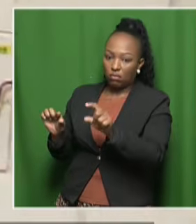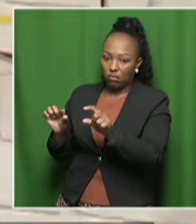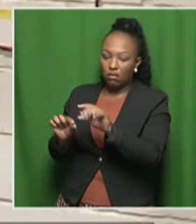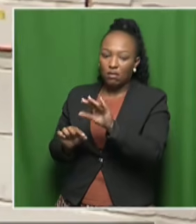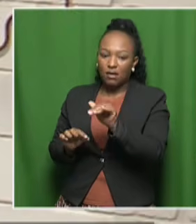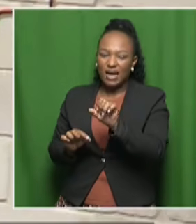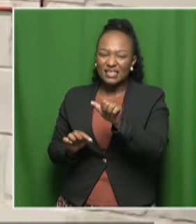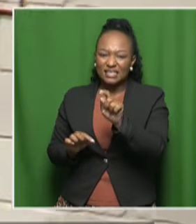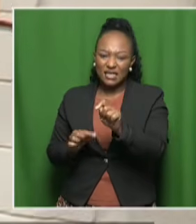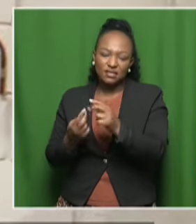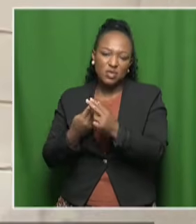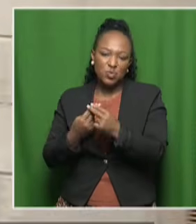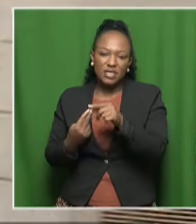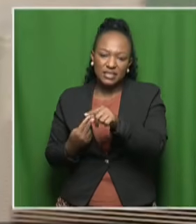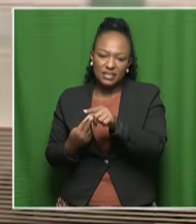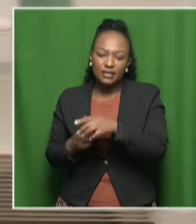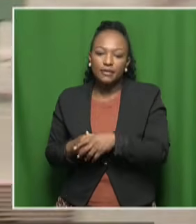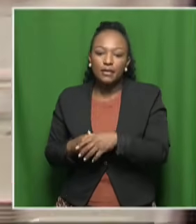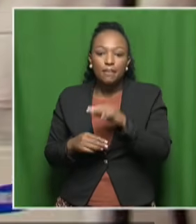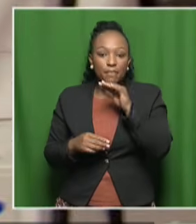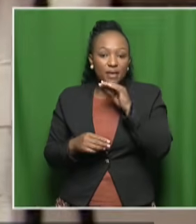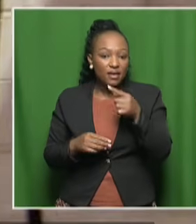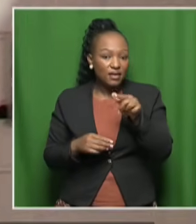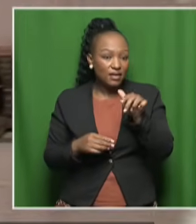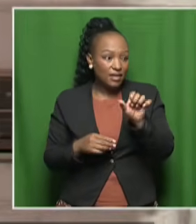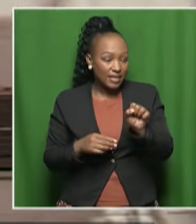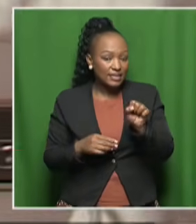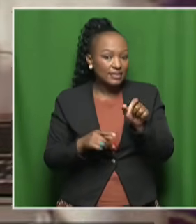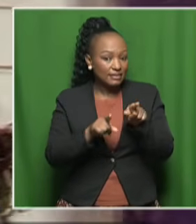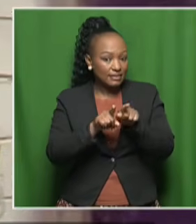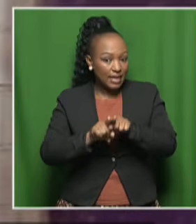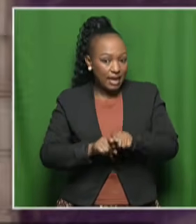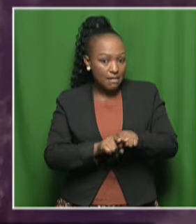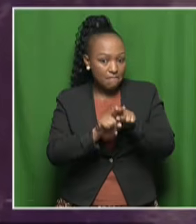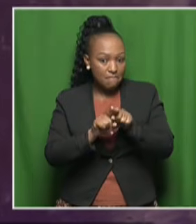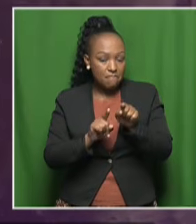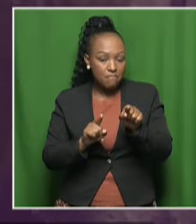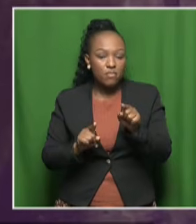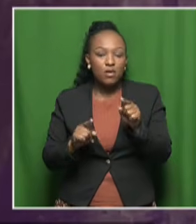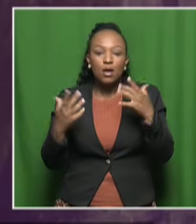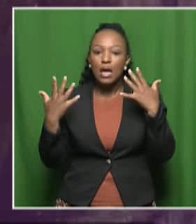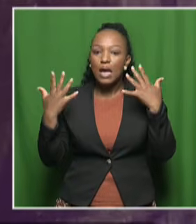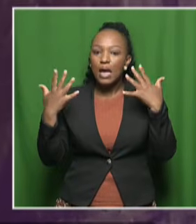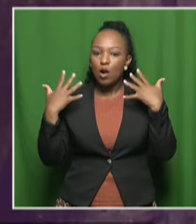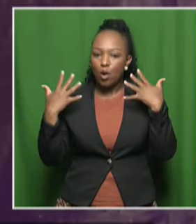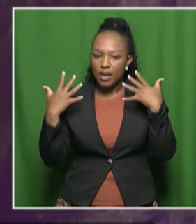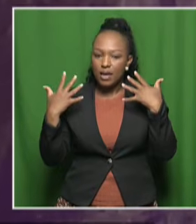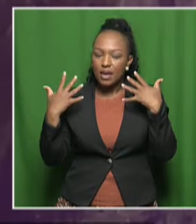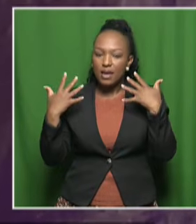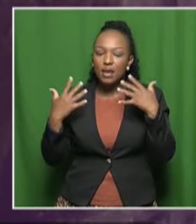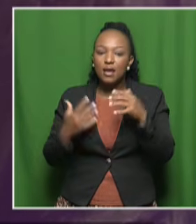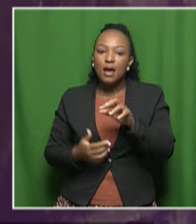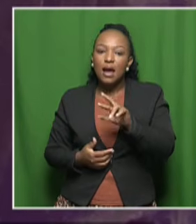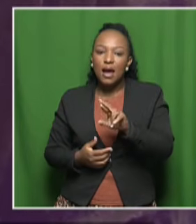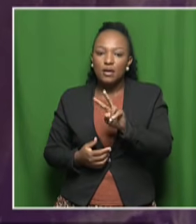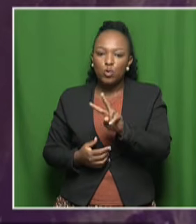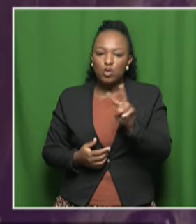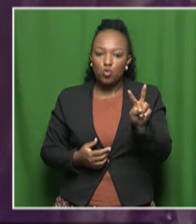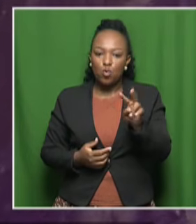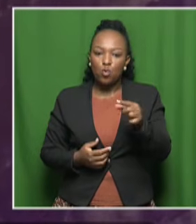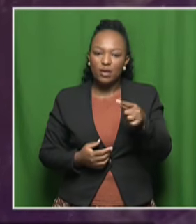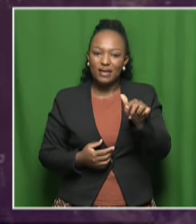all of these would use the same gases, the various gases. For aircon, we use our R22